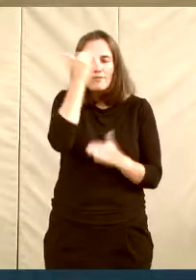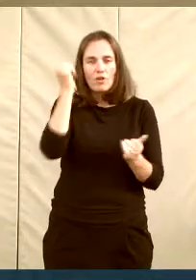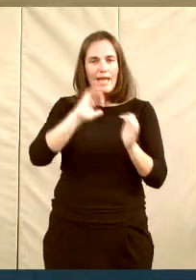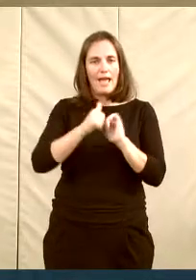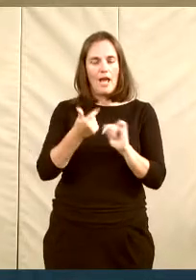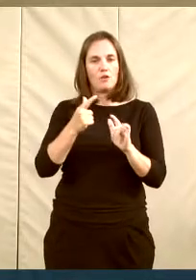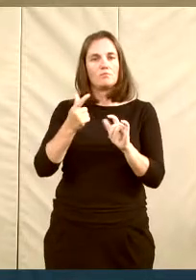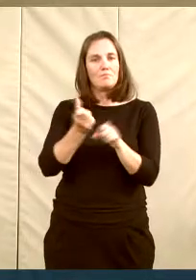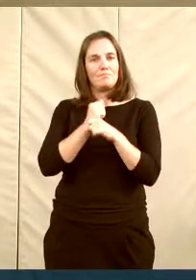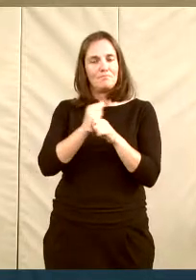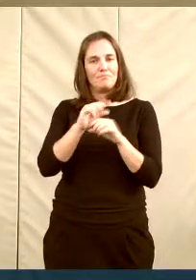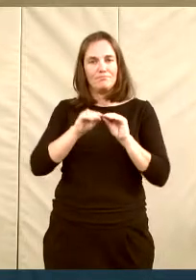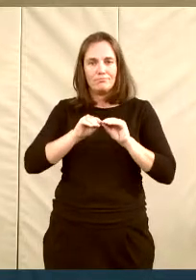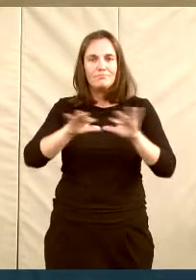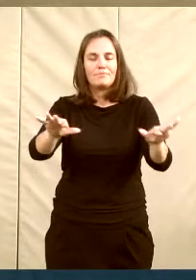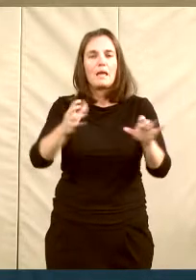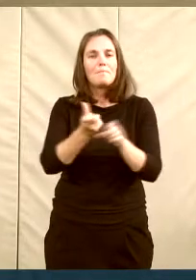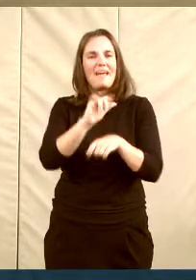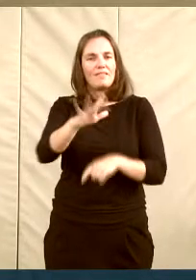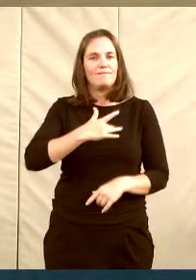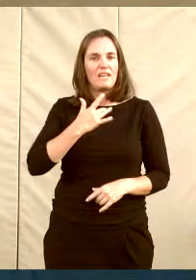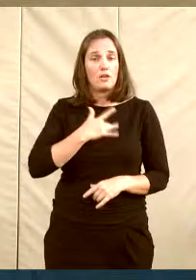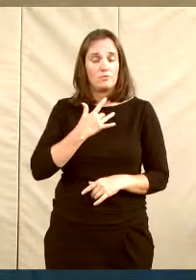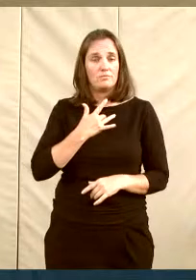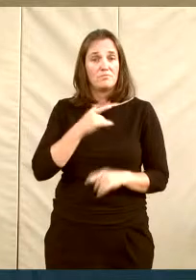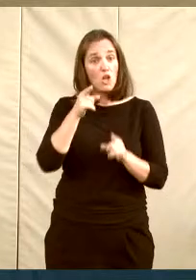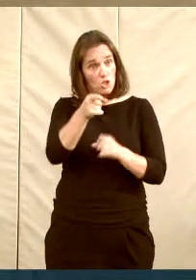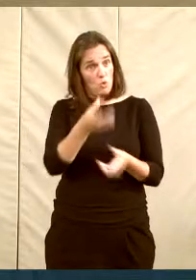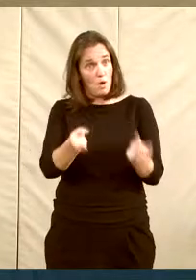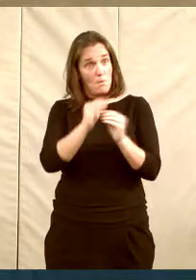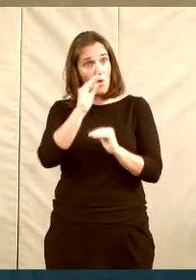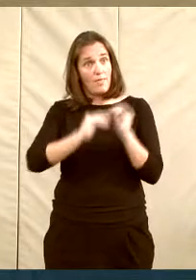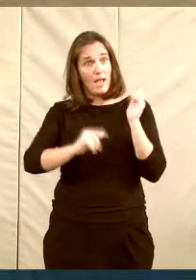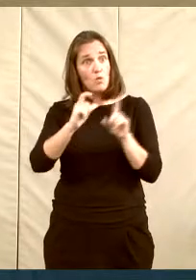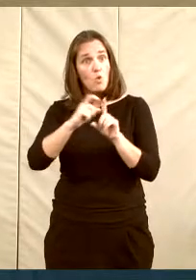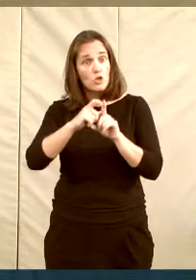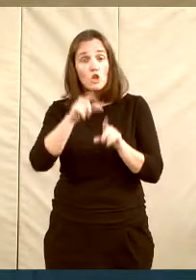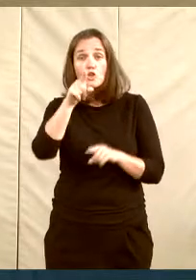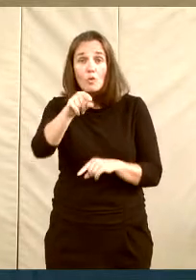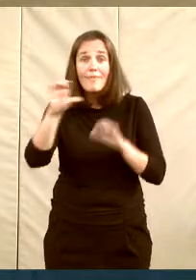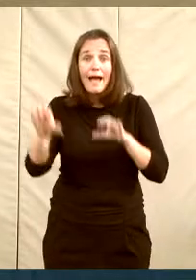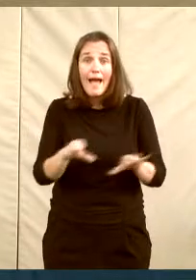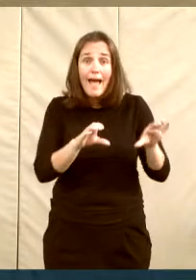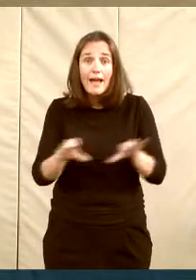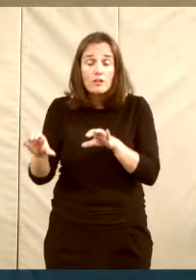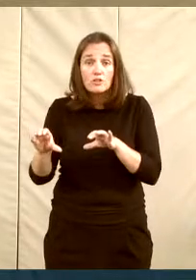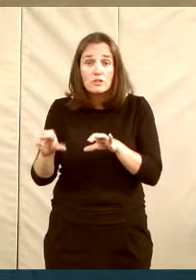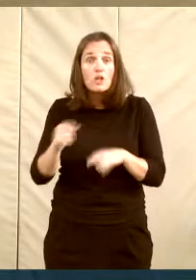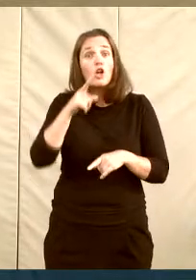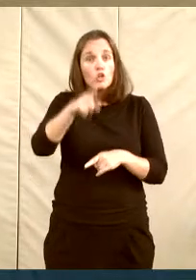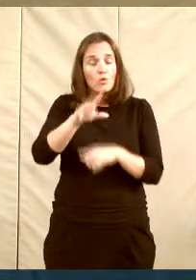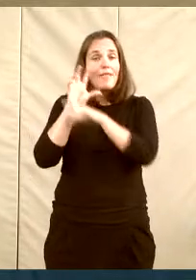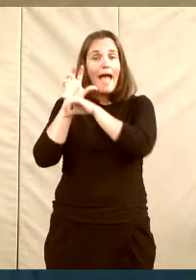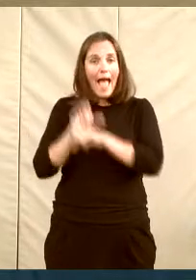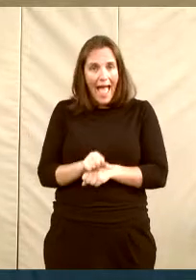You are more than words. You are the actions that people see, the habits that you live by, the relationships that